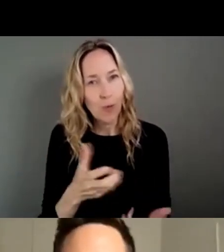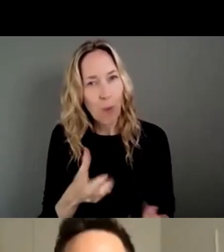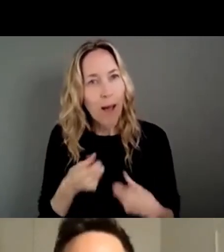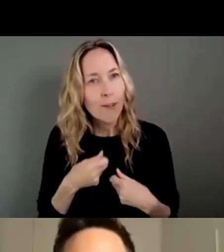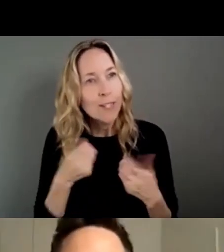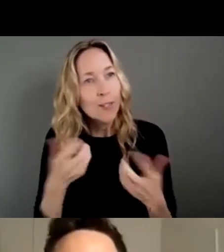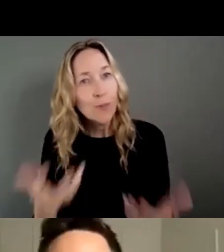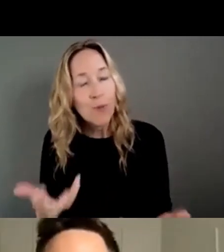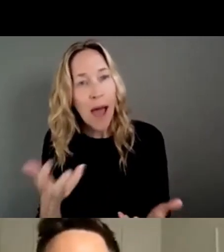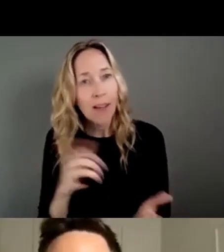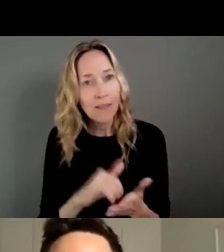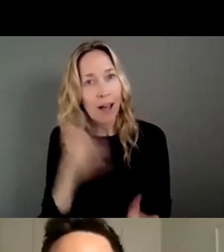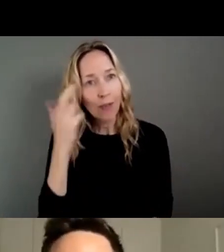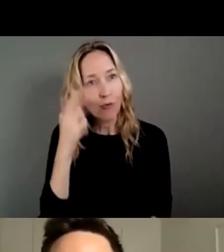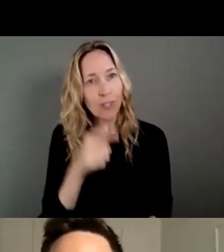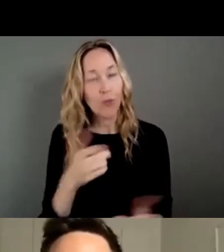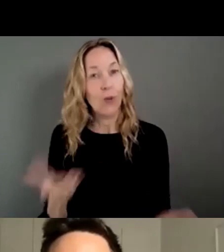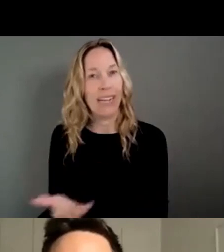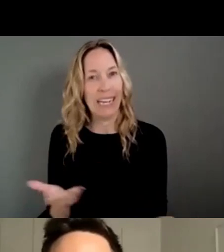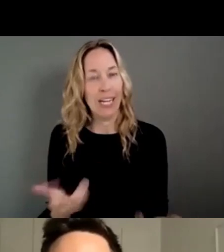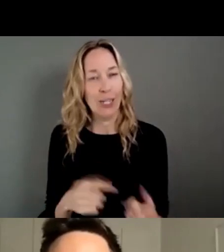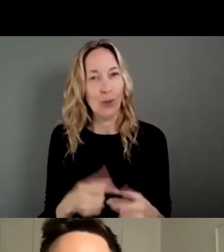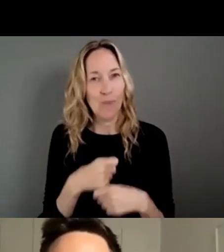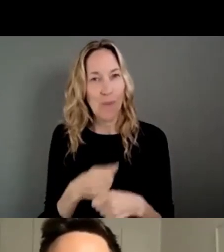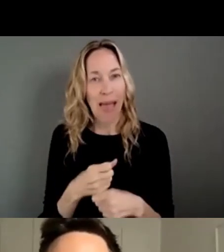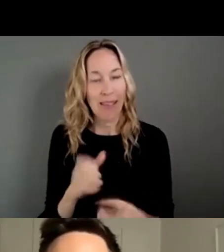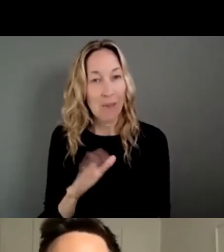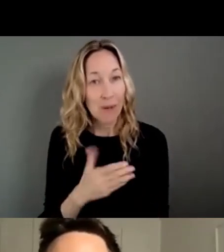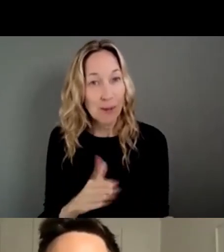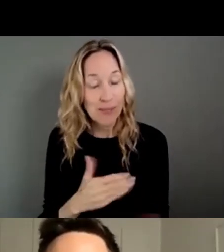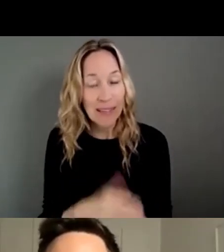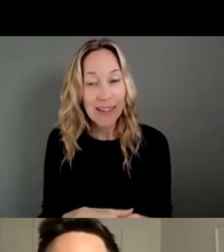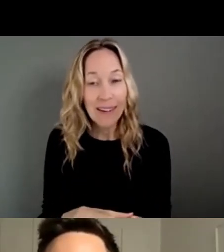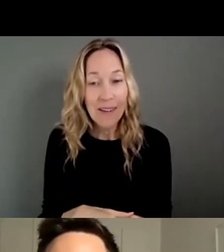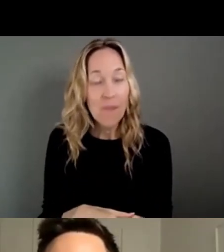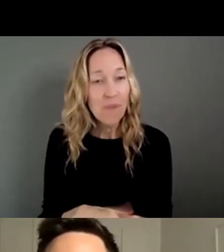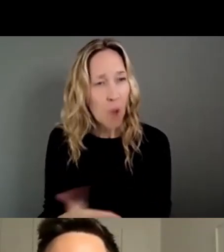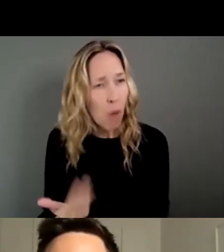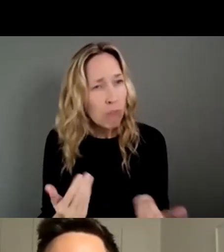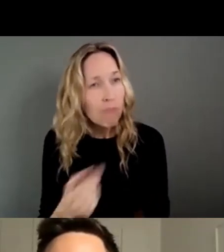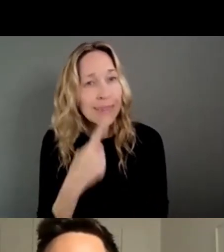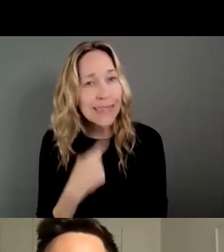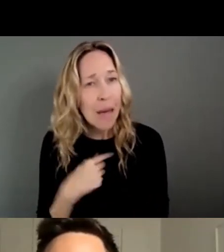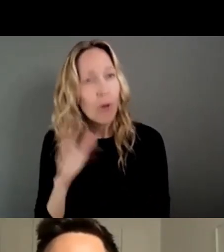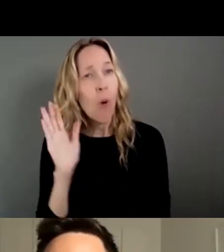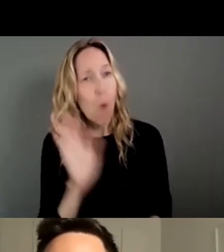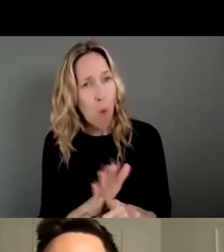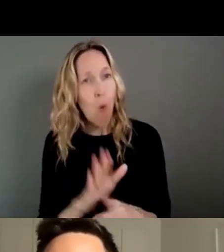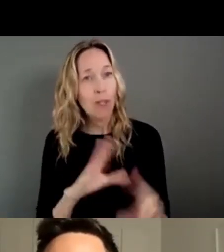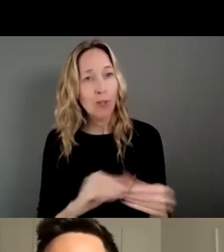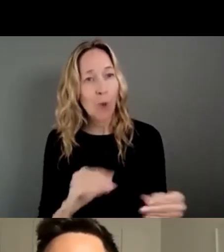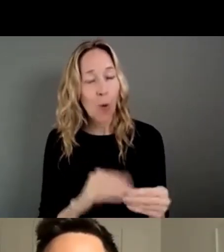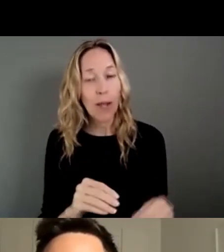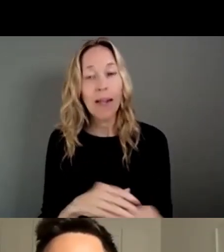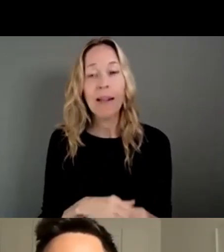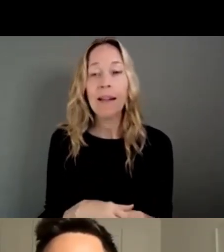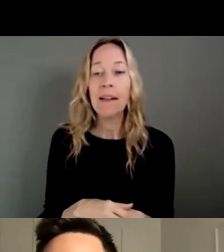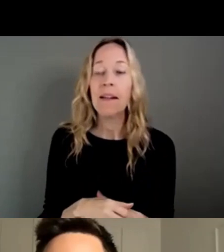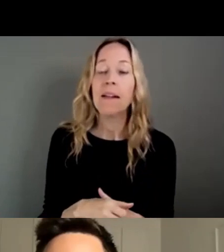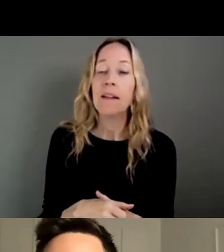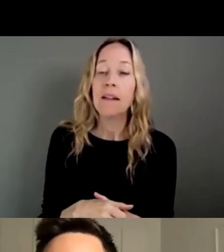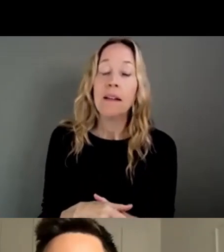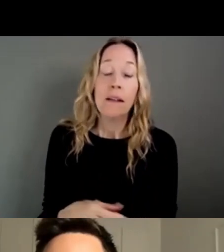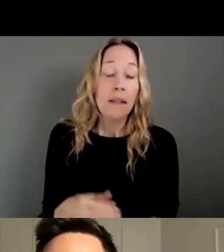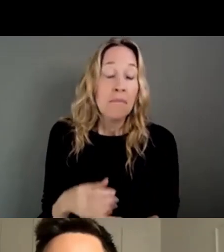me what that story is. And so it could be, you know, I'm writing this music for the fact that there are not enough